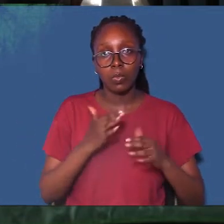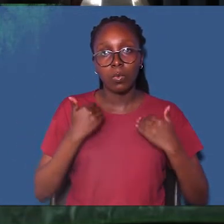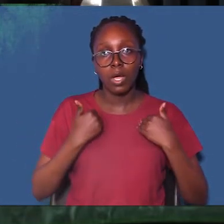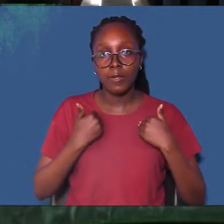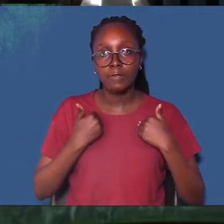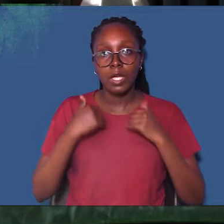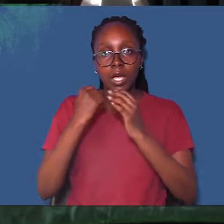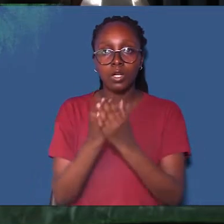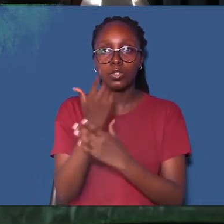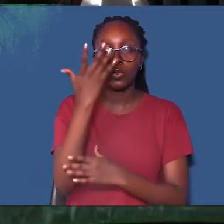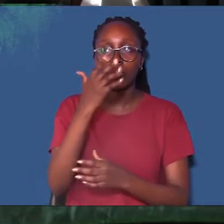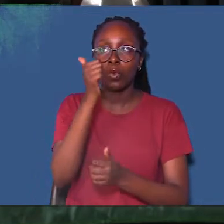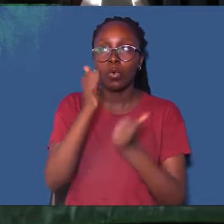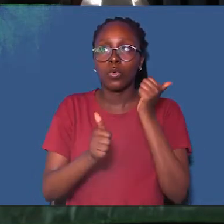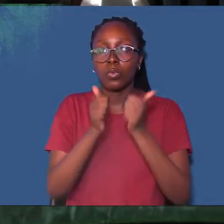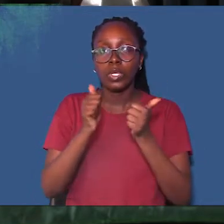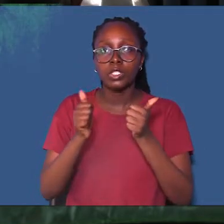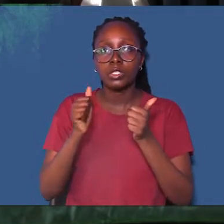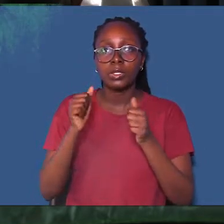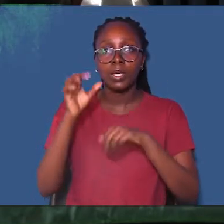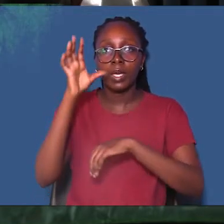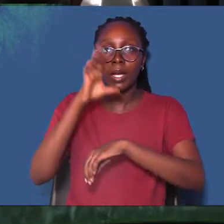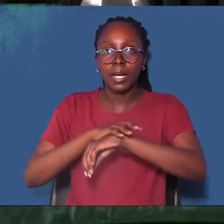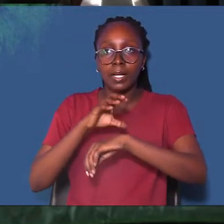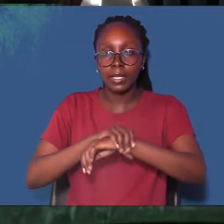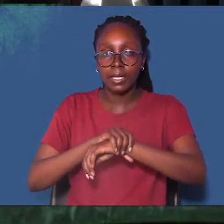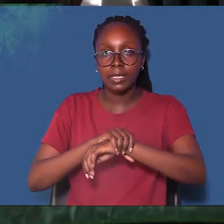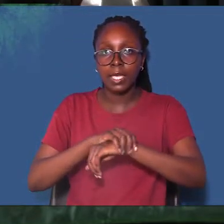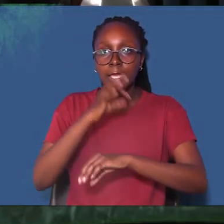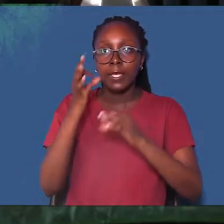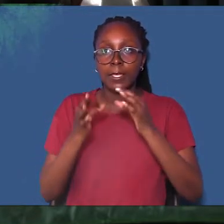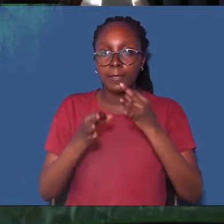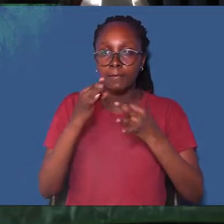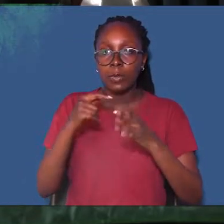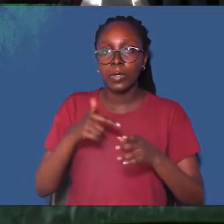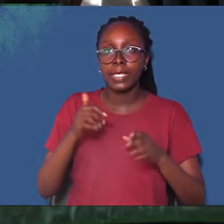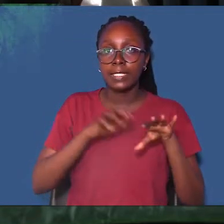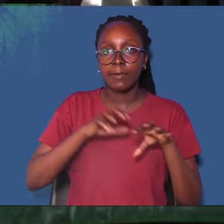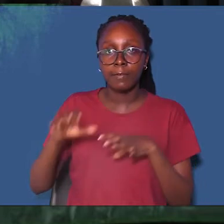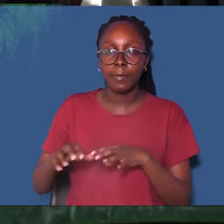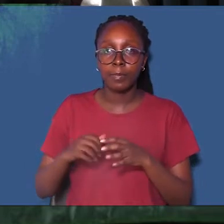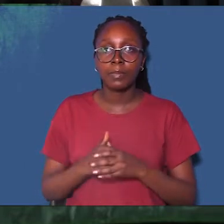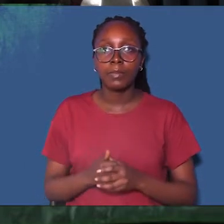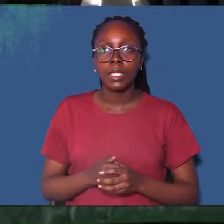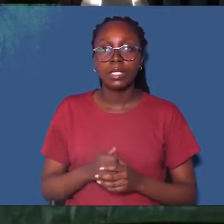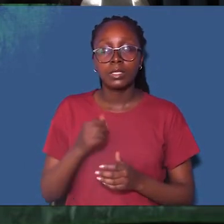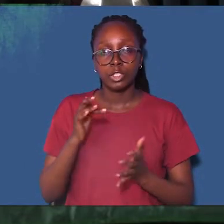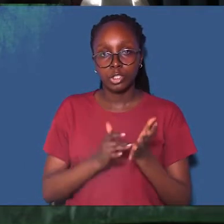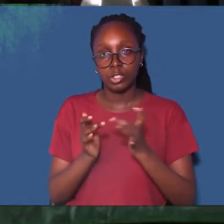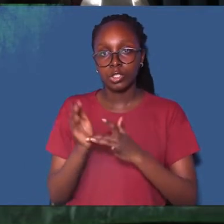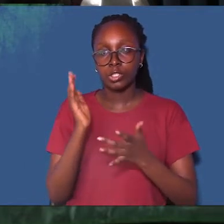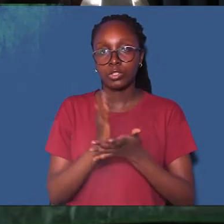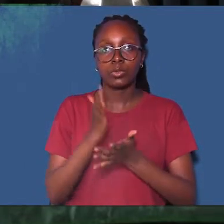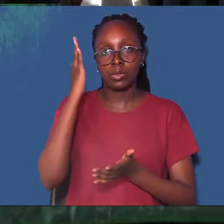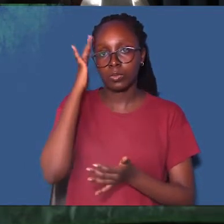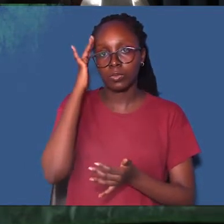only reach only through suffering, and Jesus knew that. As long as he wanted to